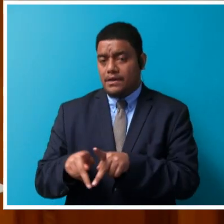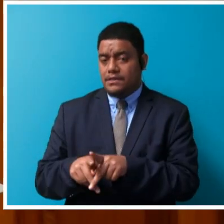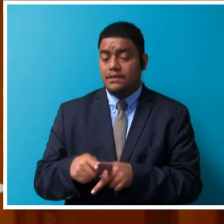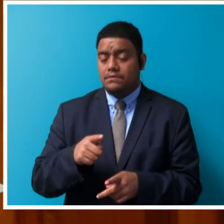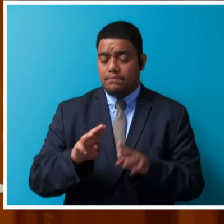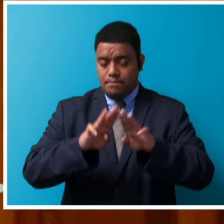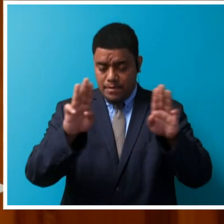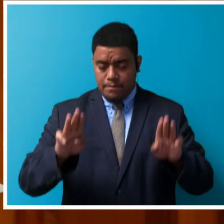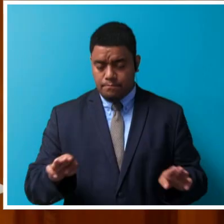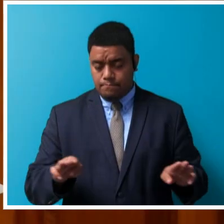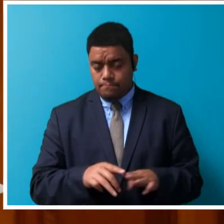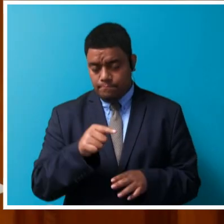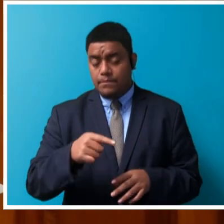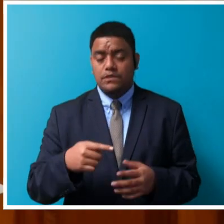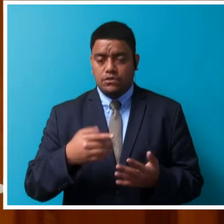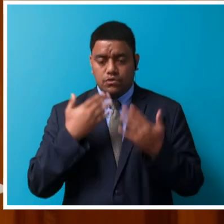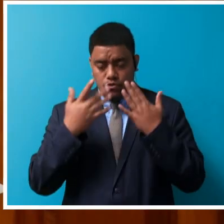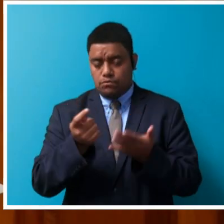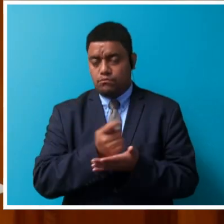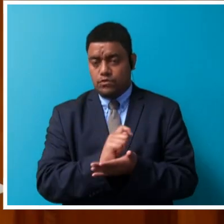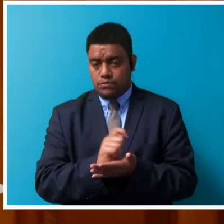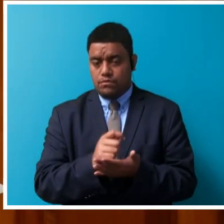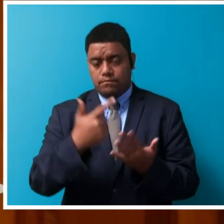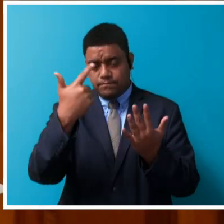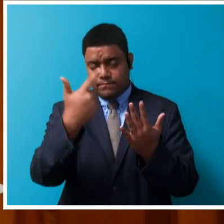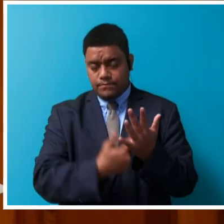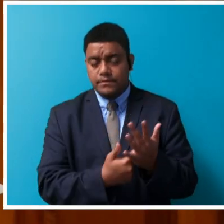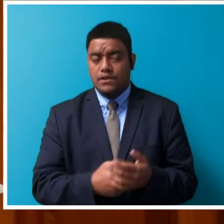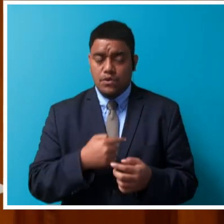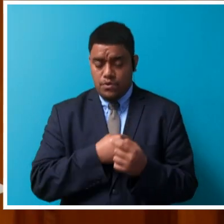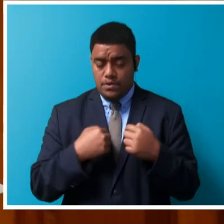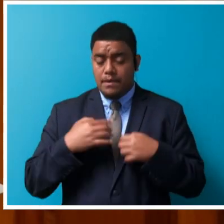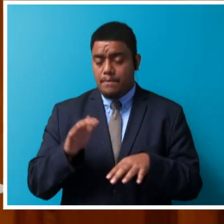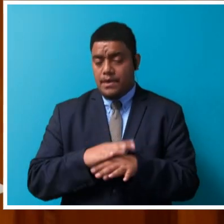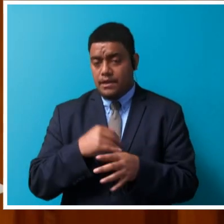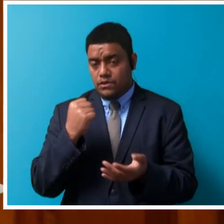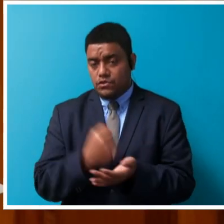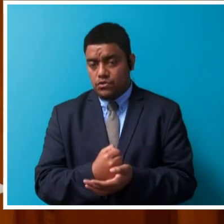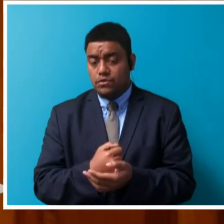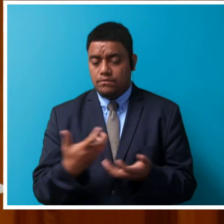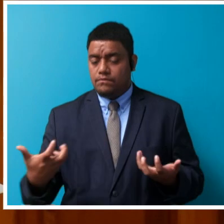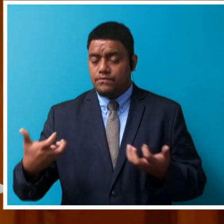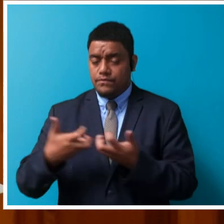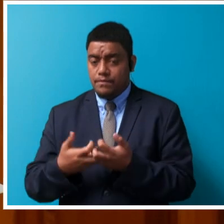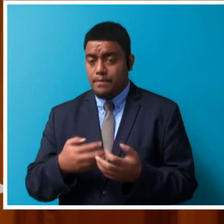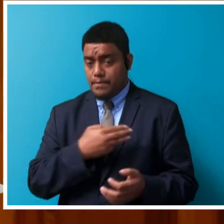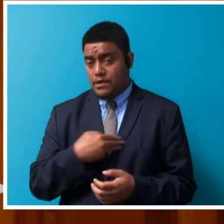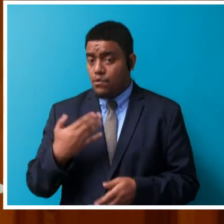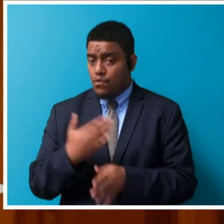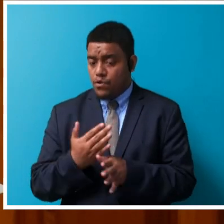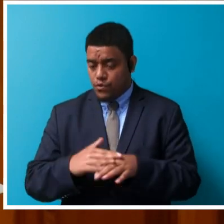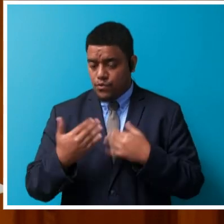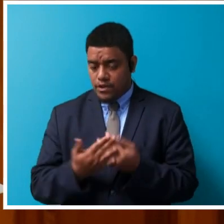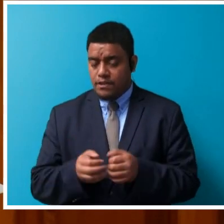these contributions transparently alongside our local revenue, we ensure that our line ministries stretch the